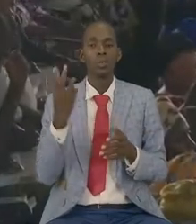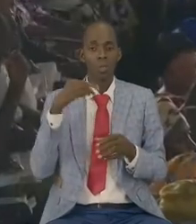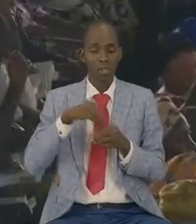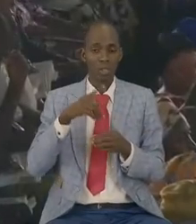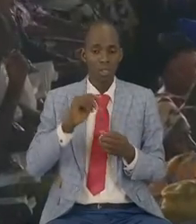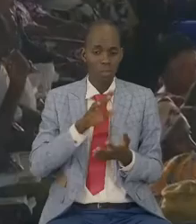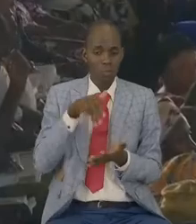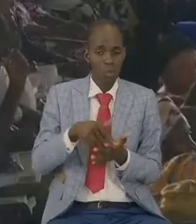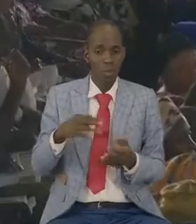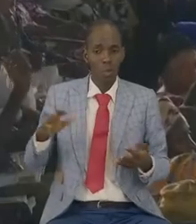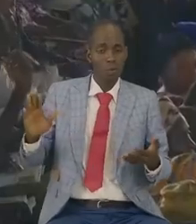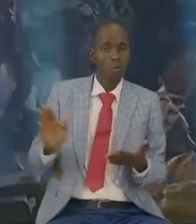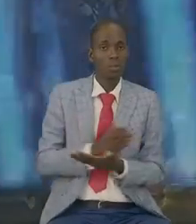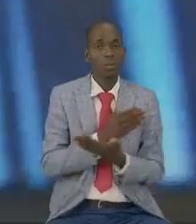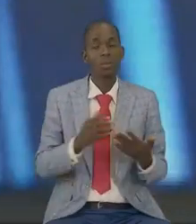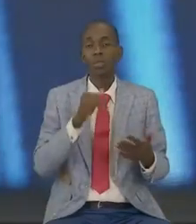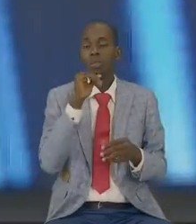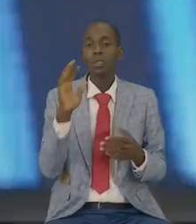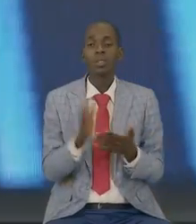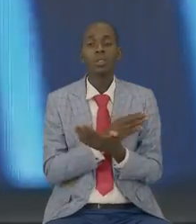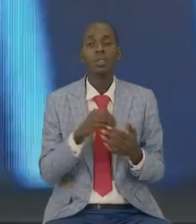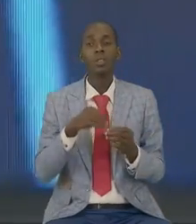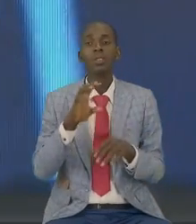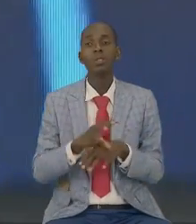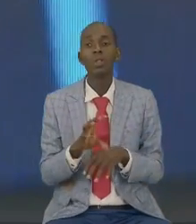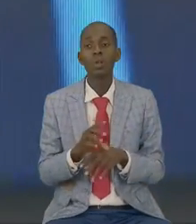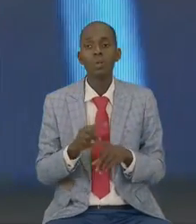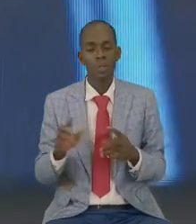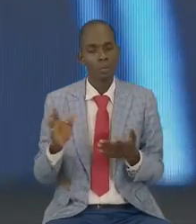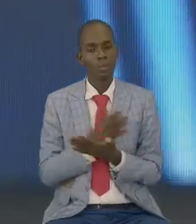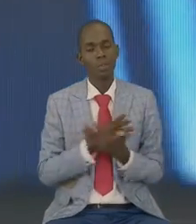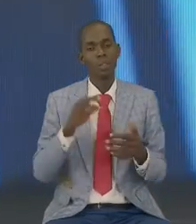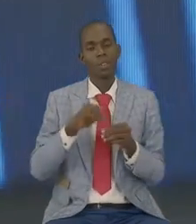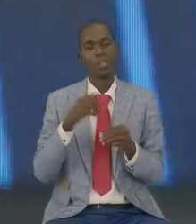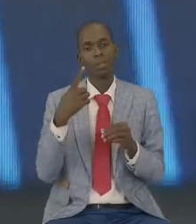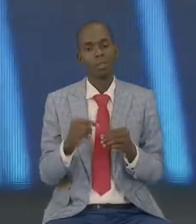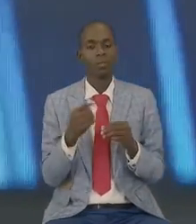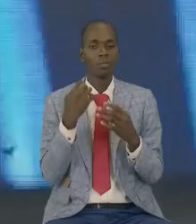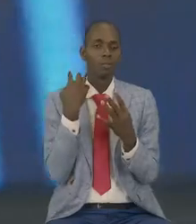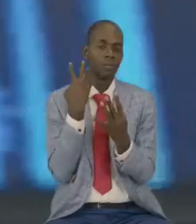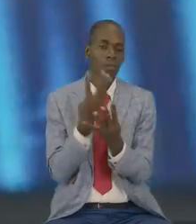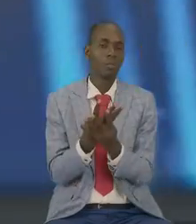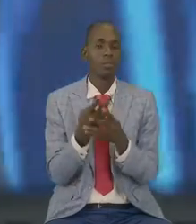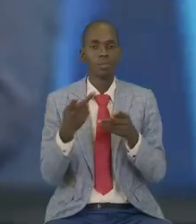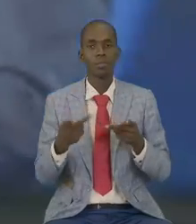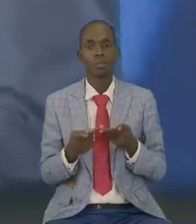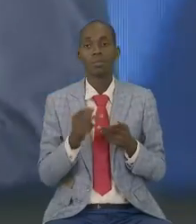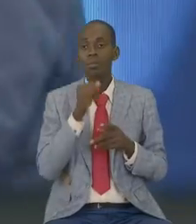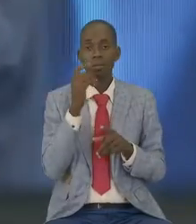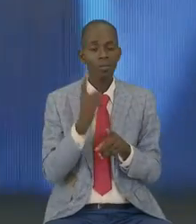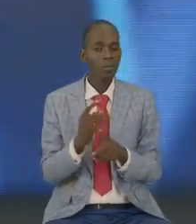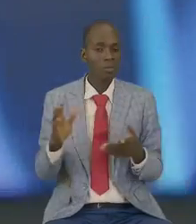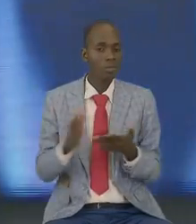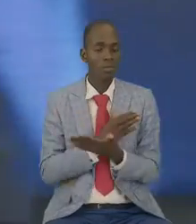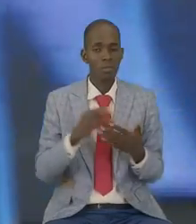singing, not just singing in church, singing in the prison. not just singing in church at